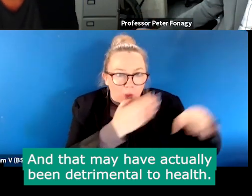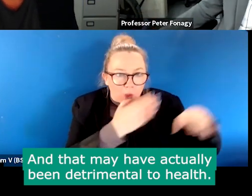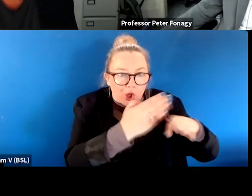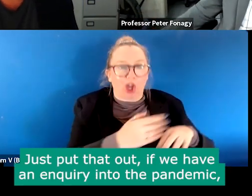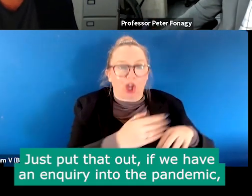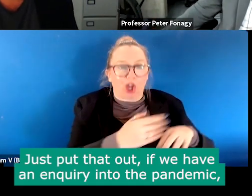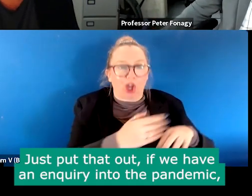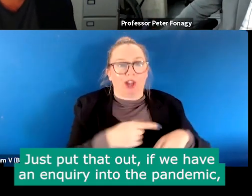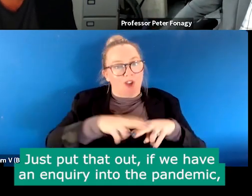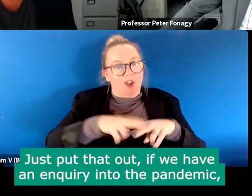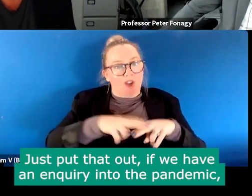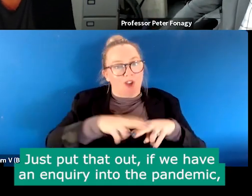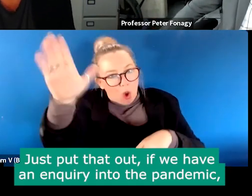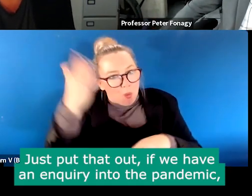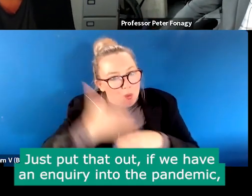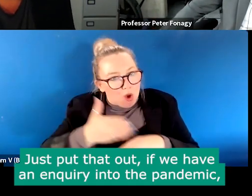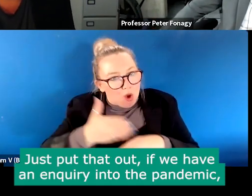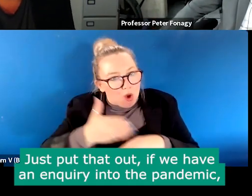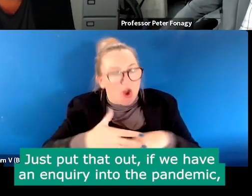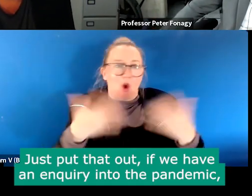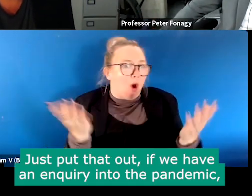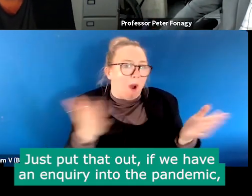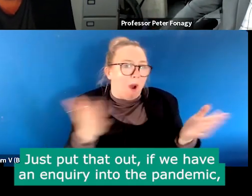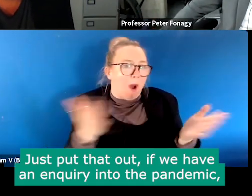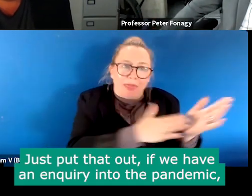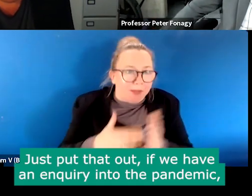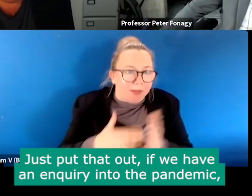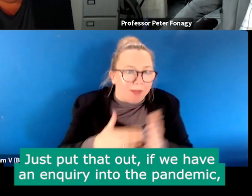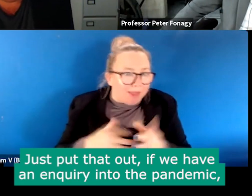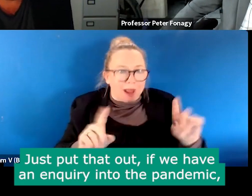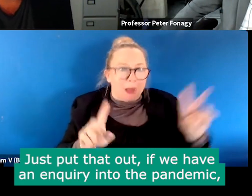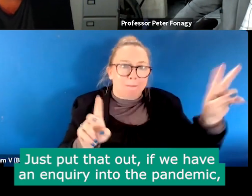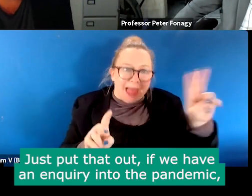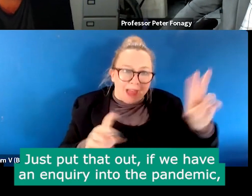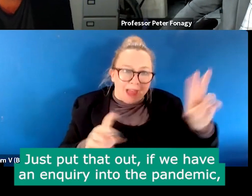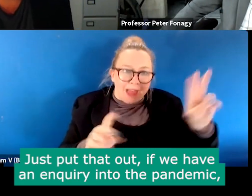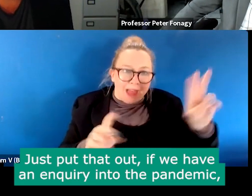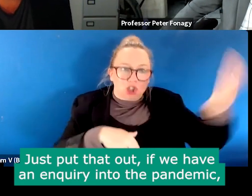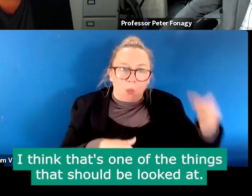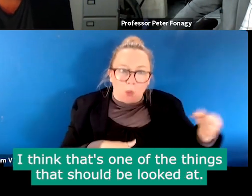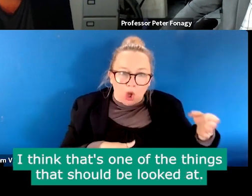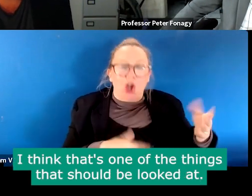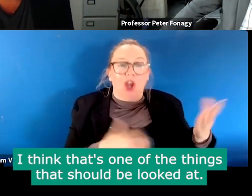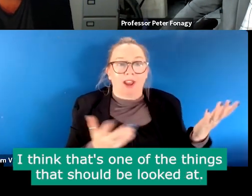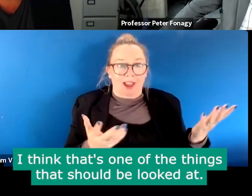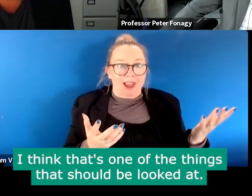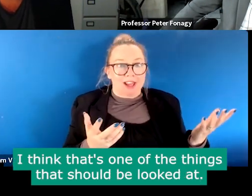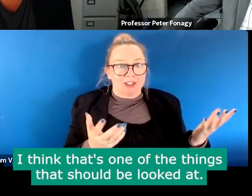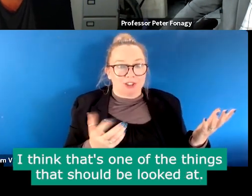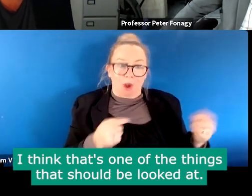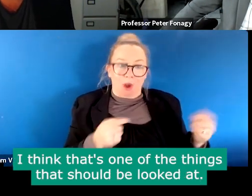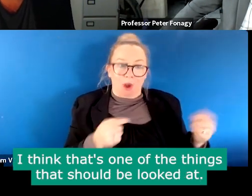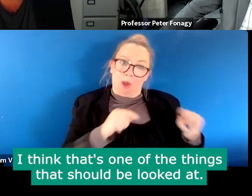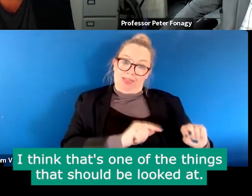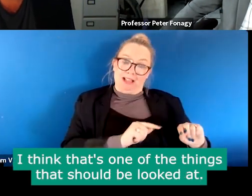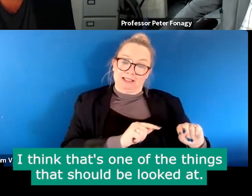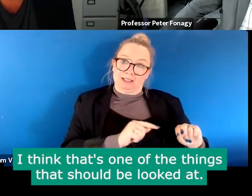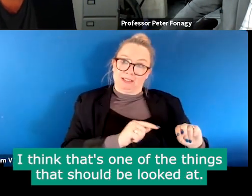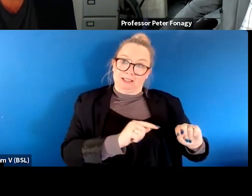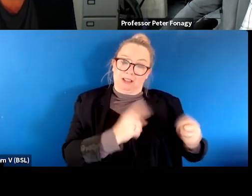to health. Or just put that, if we're having an inquiry into the pandemic, and I think that's one of the things that should be looked